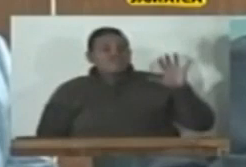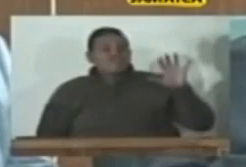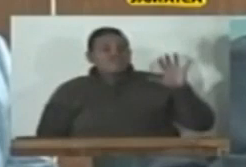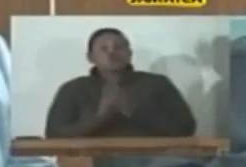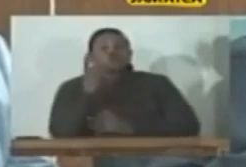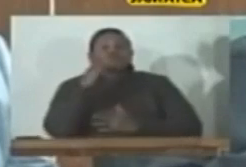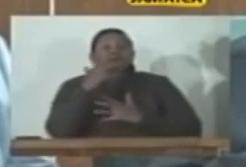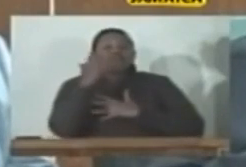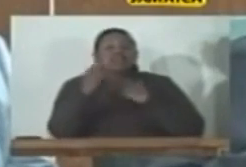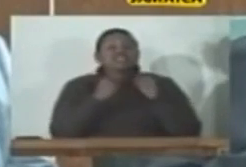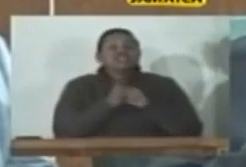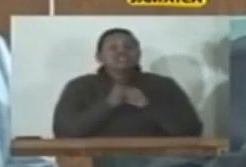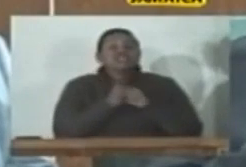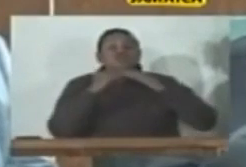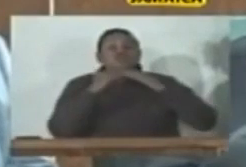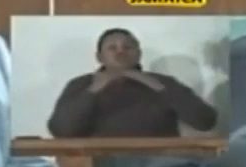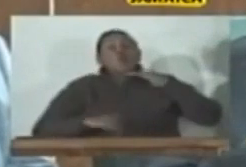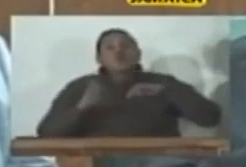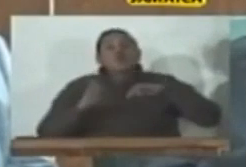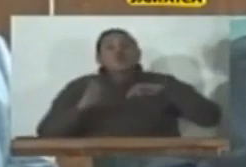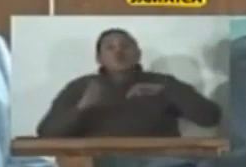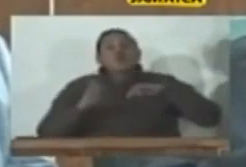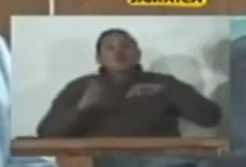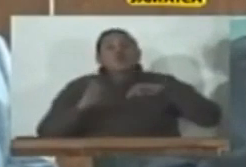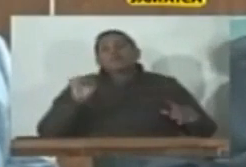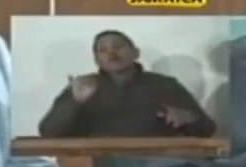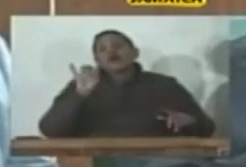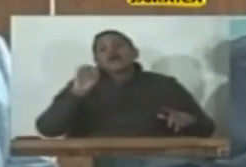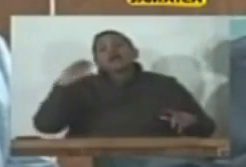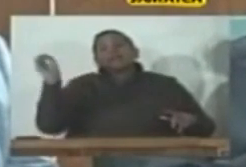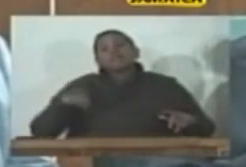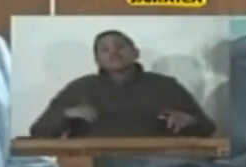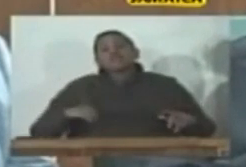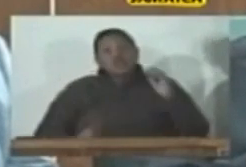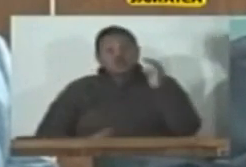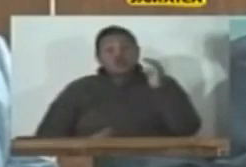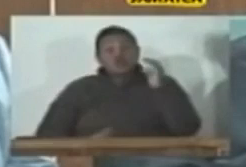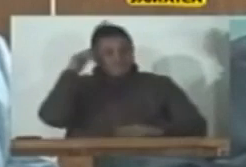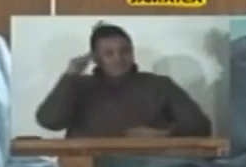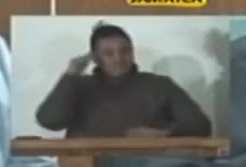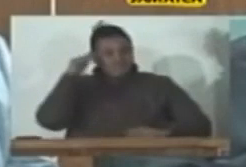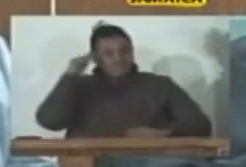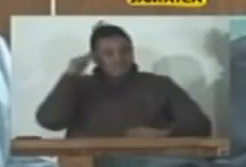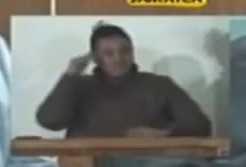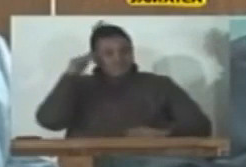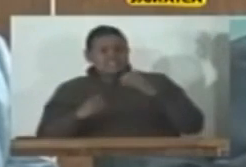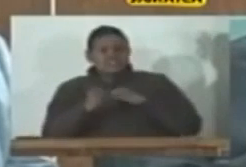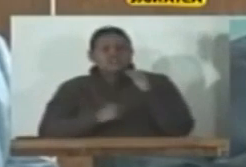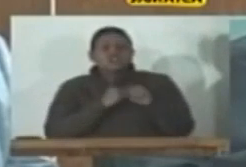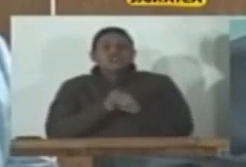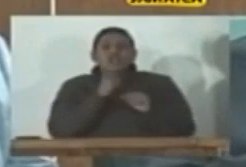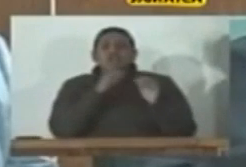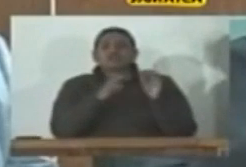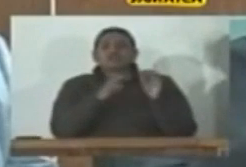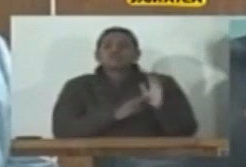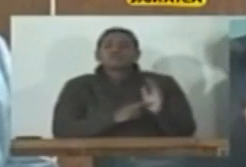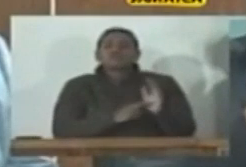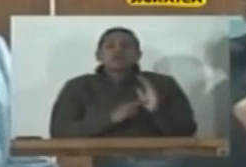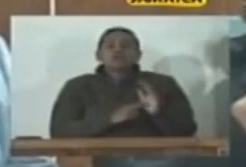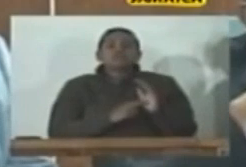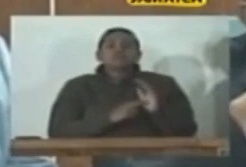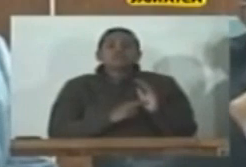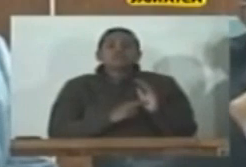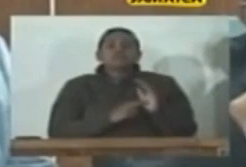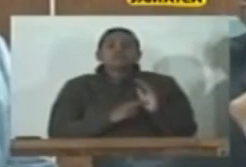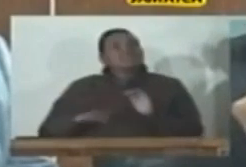outturn for this year, and it represents, of course, less than a third of the 5 in 4. So, Mr.